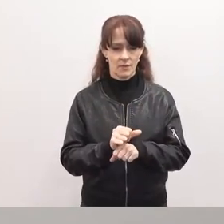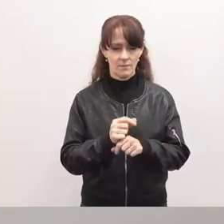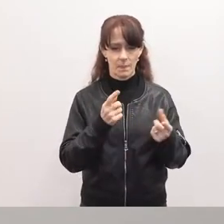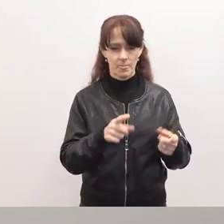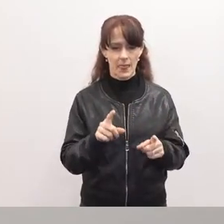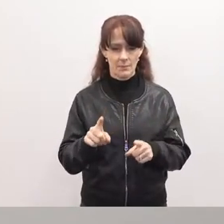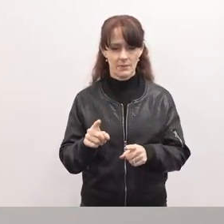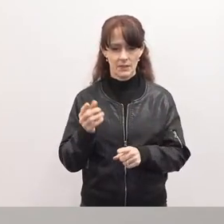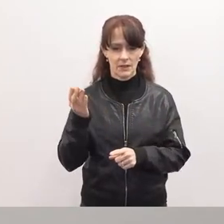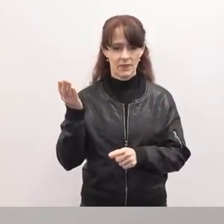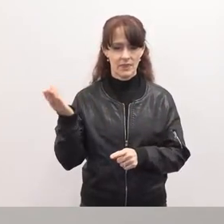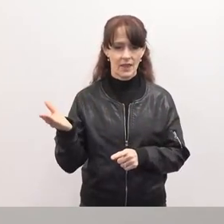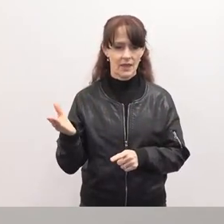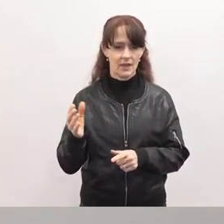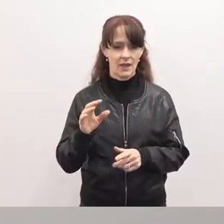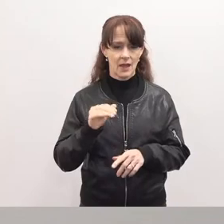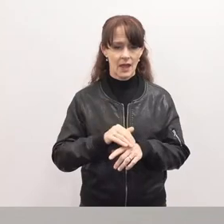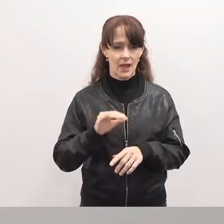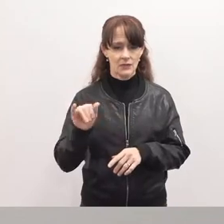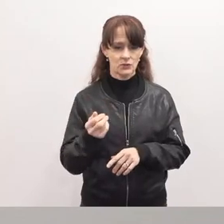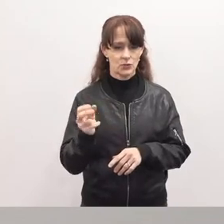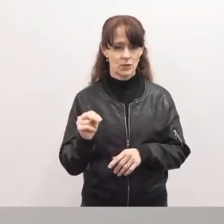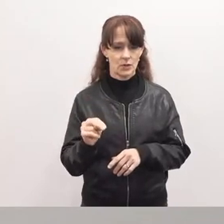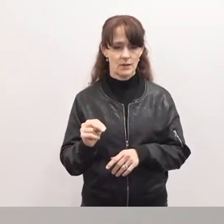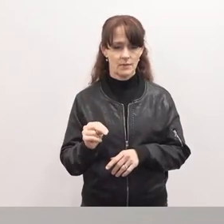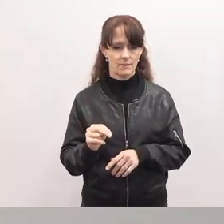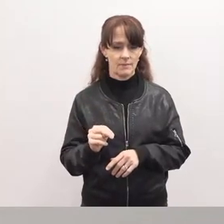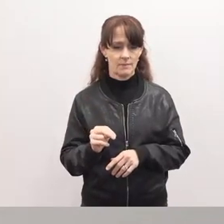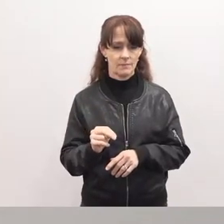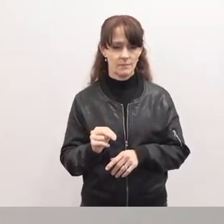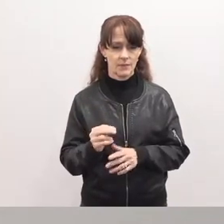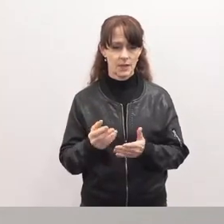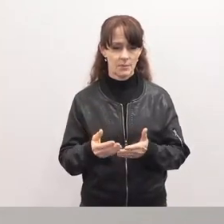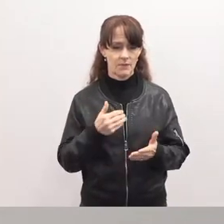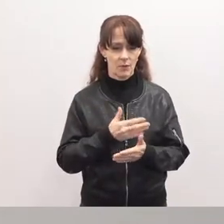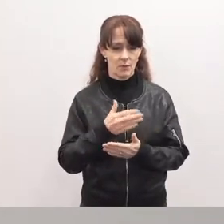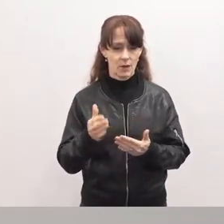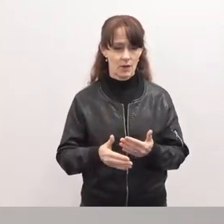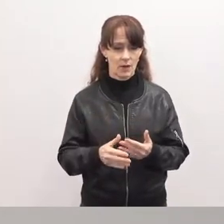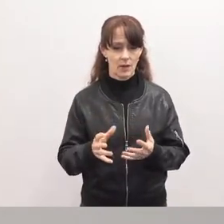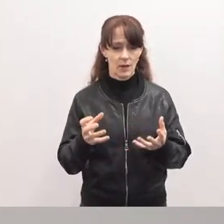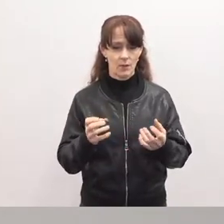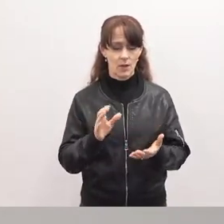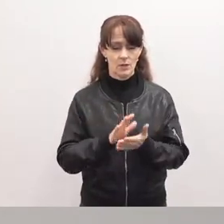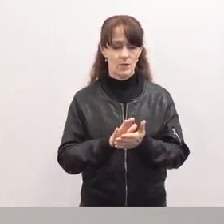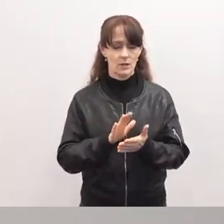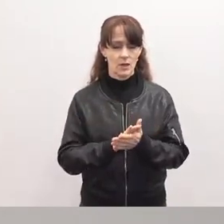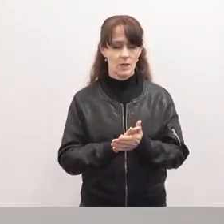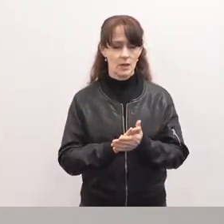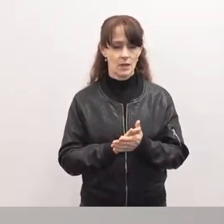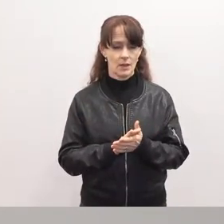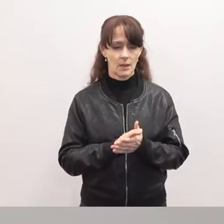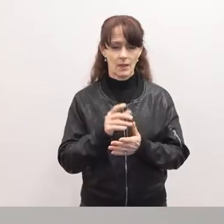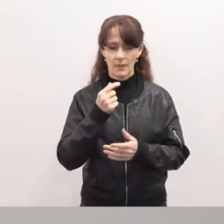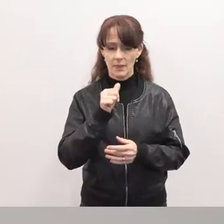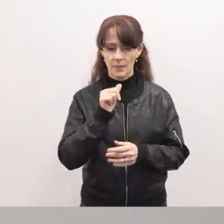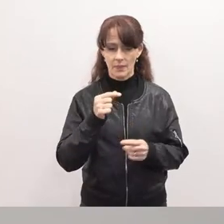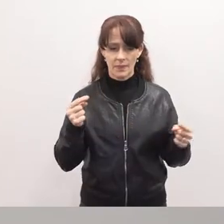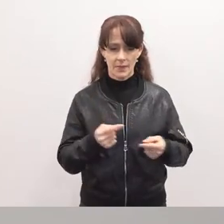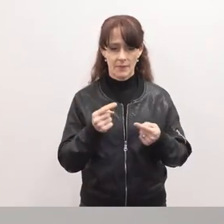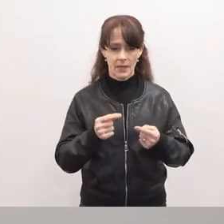there at Jordan. And just before we end, I just want to acknowledge the pain and suffering of the